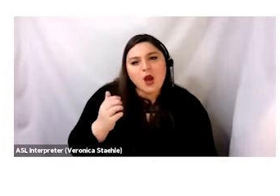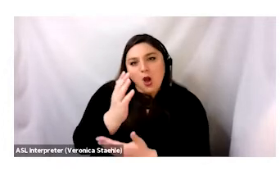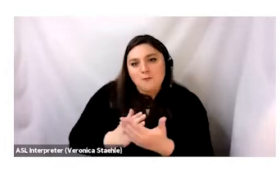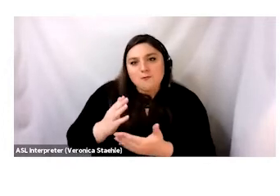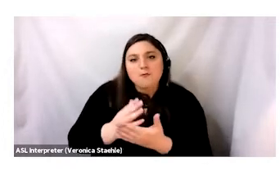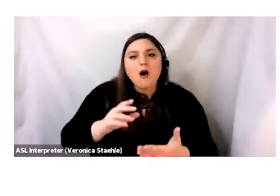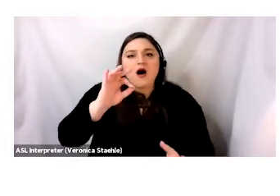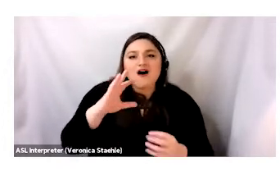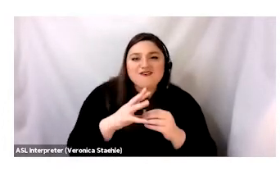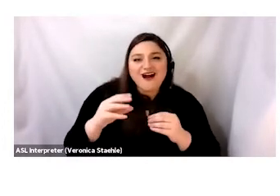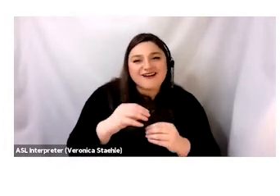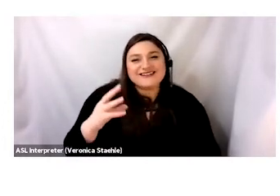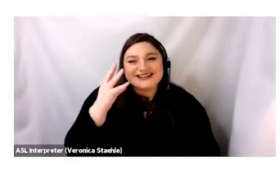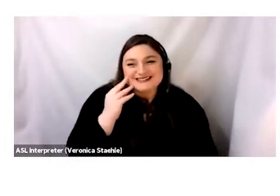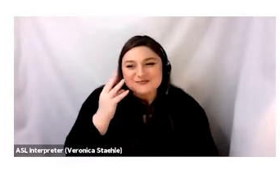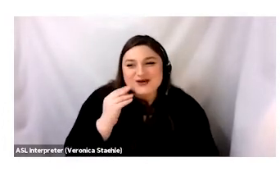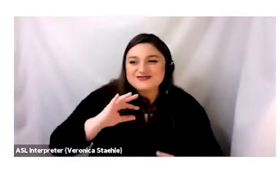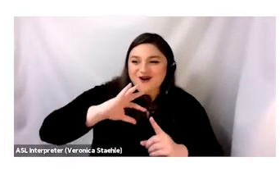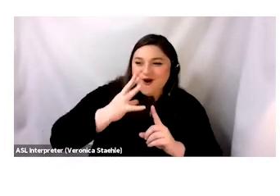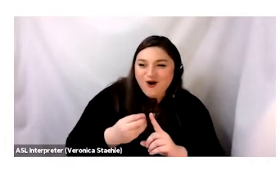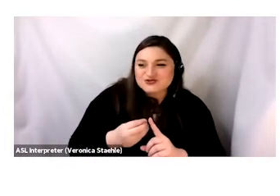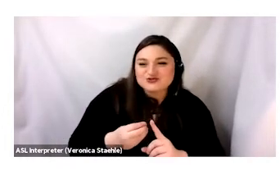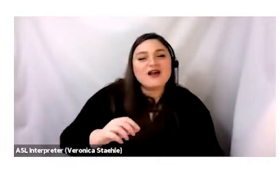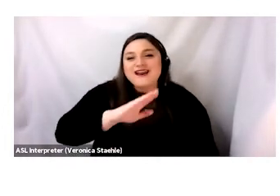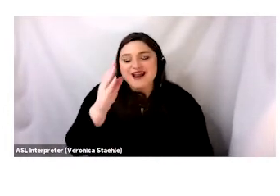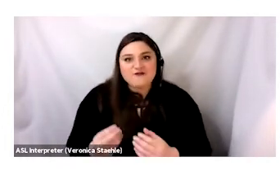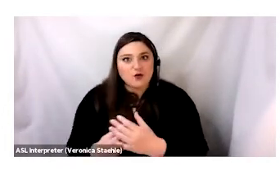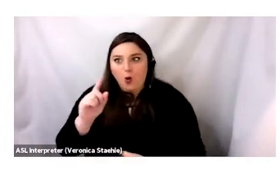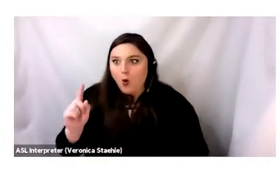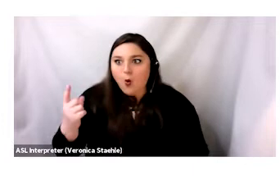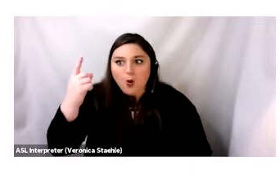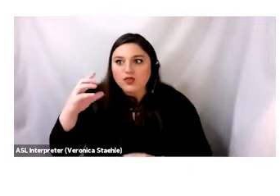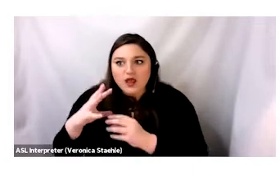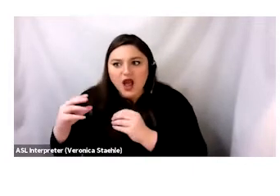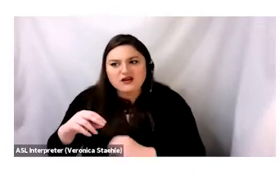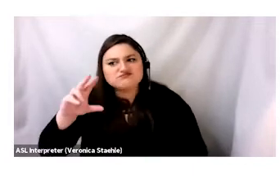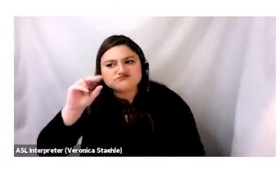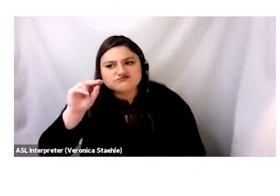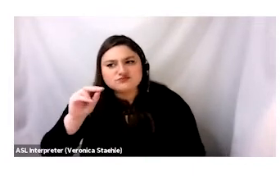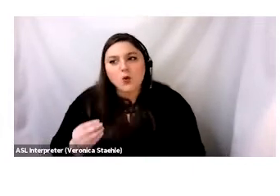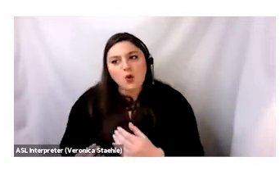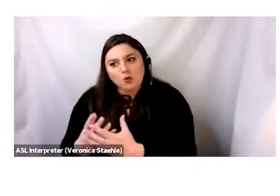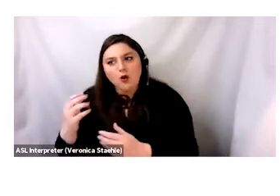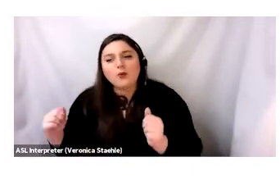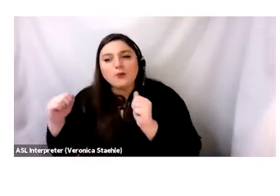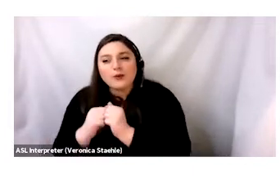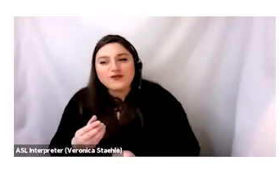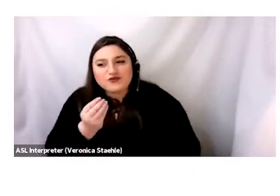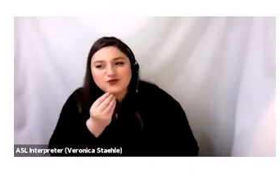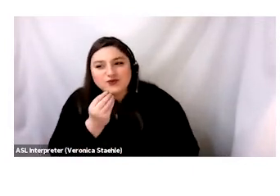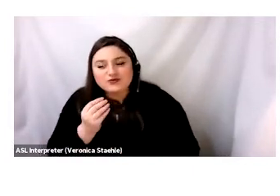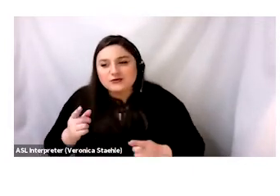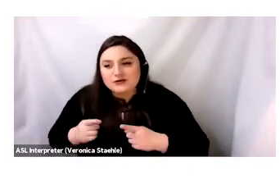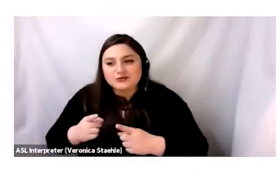Cotton was not grown alone, it was grown next to food crops and other things they used. So, what's really clear is that for the most